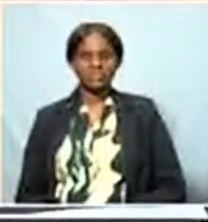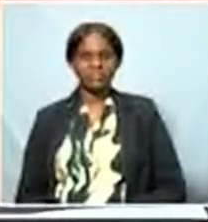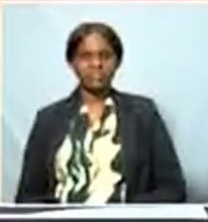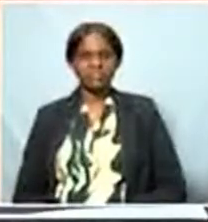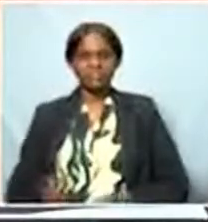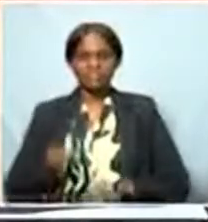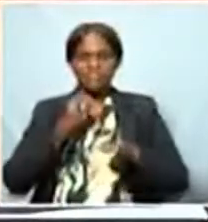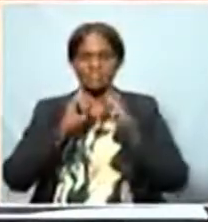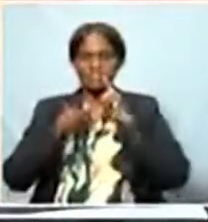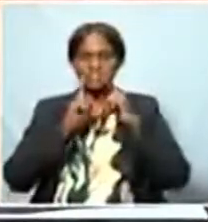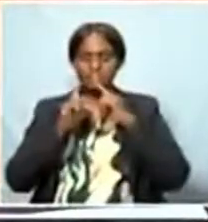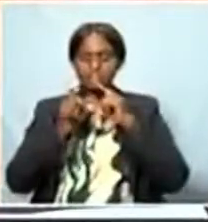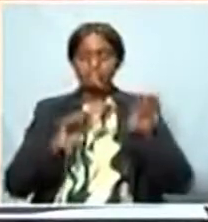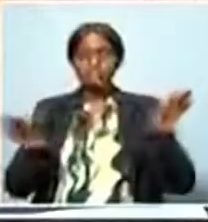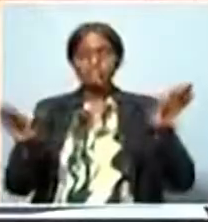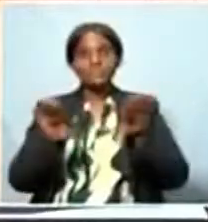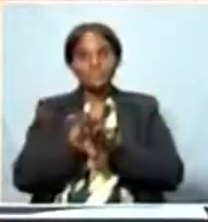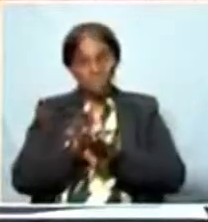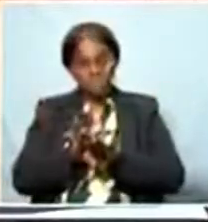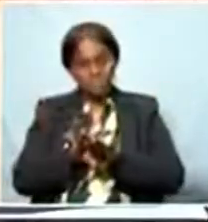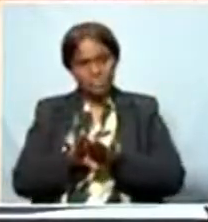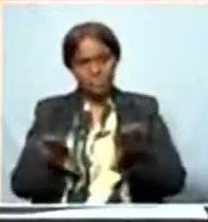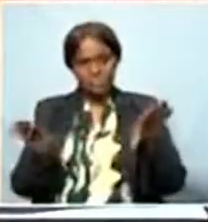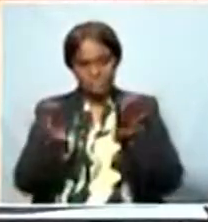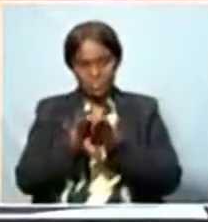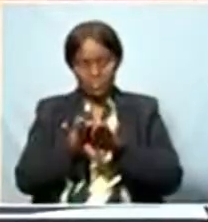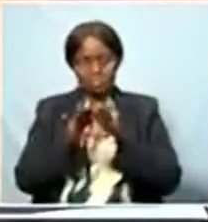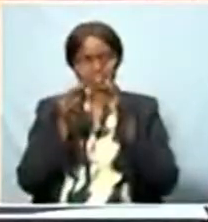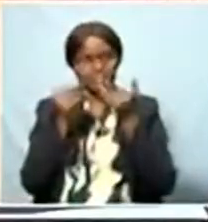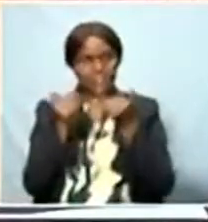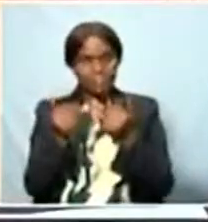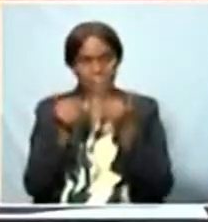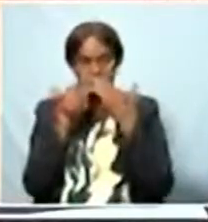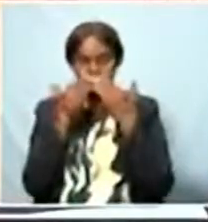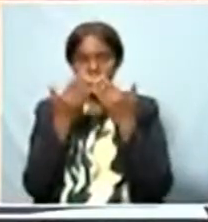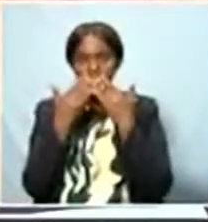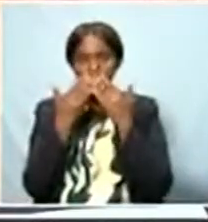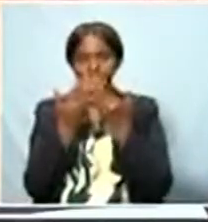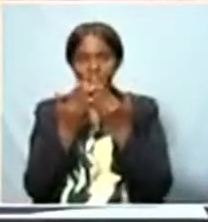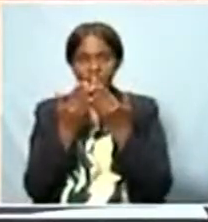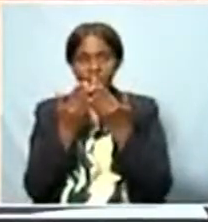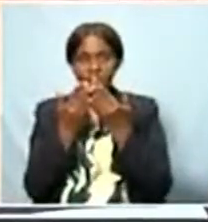engagement to a close, your parting remarks?